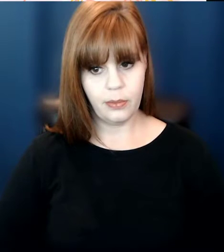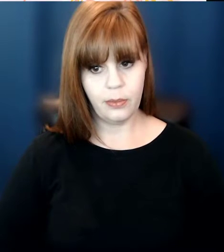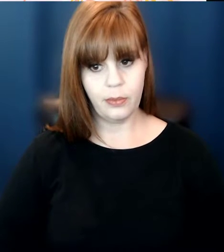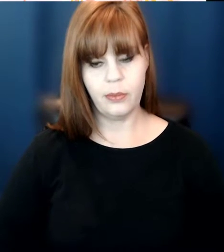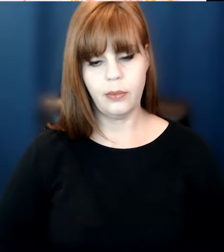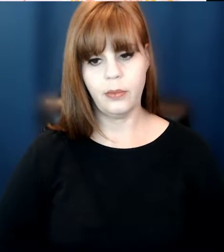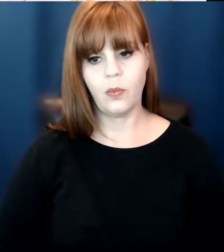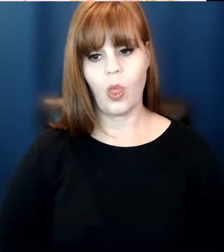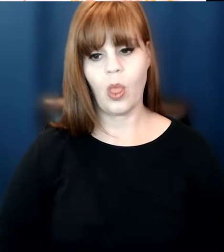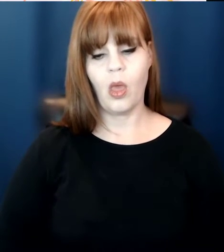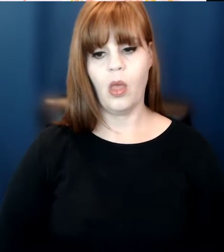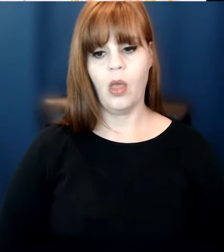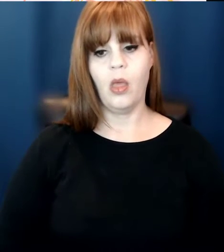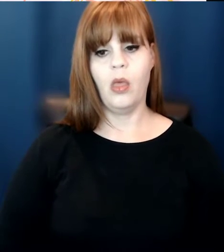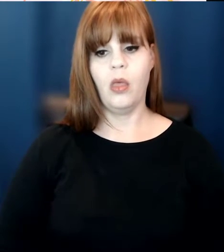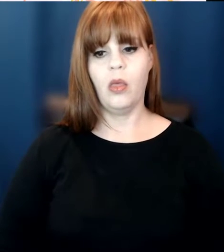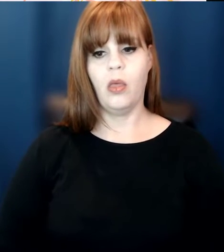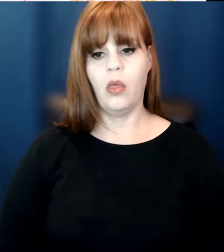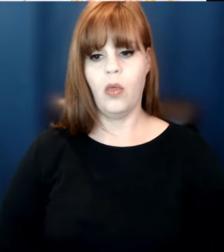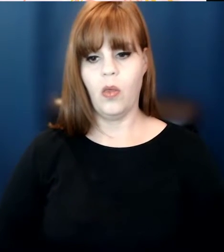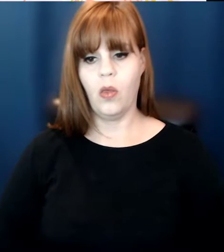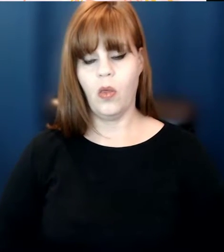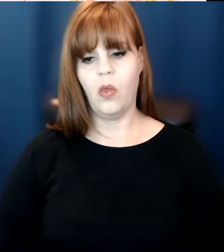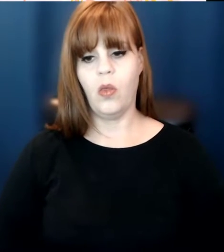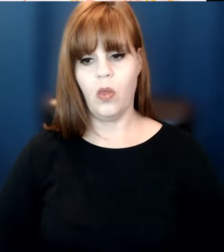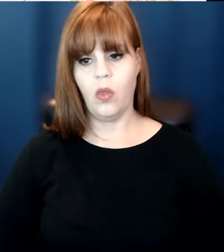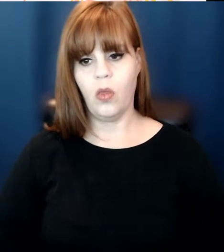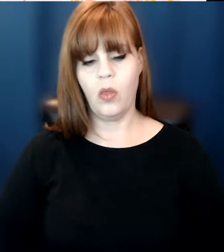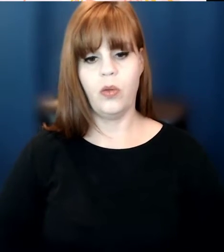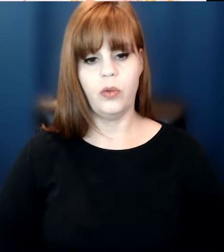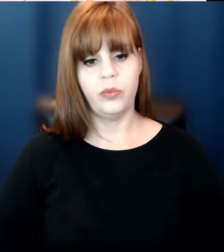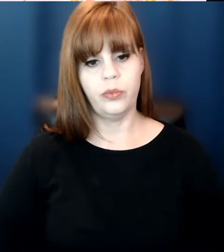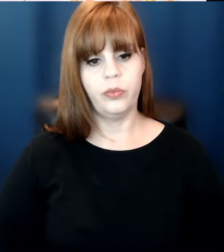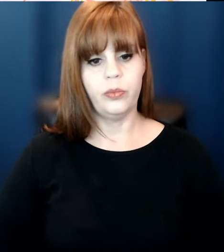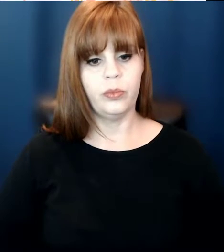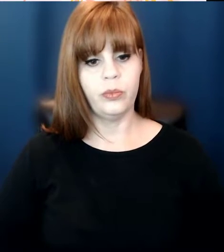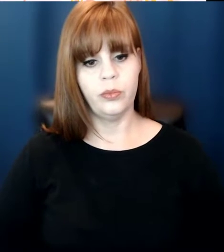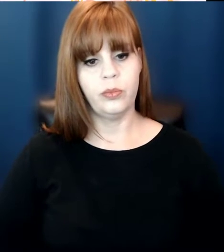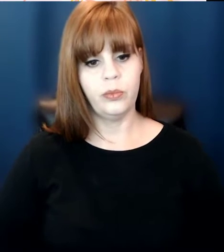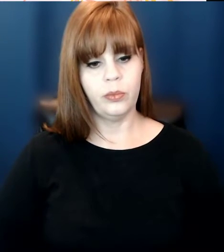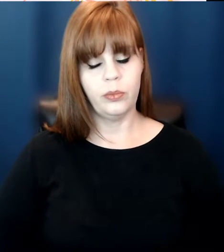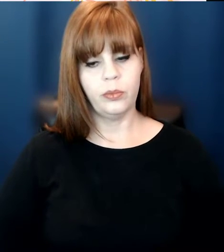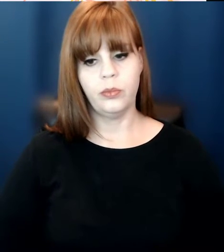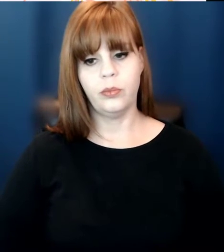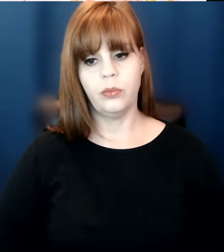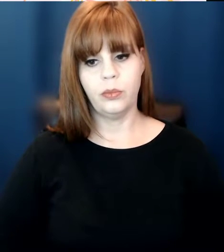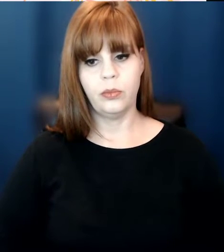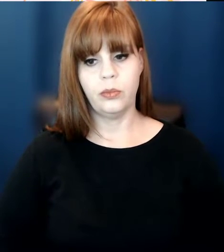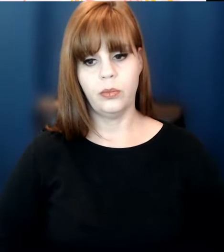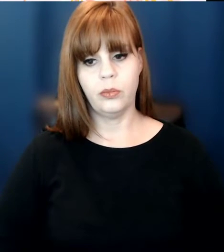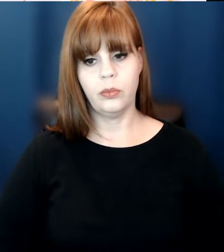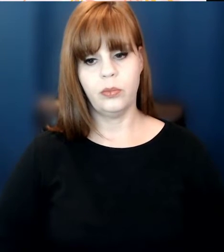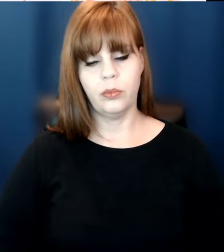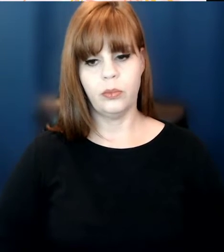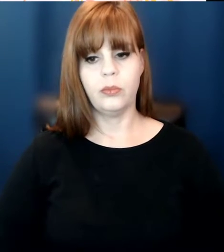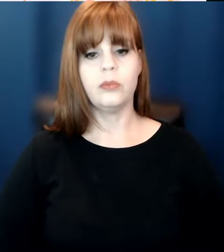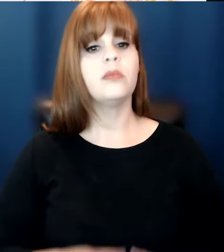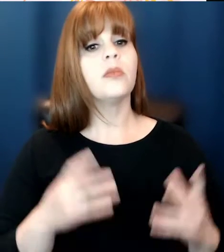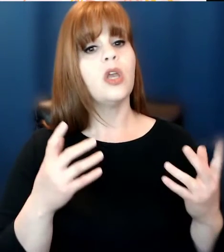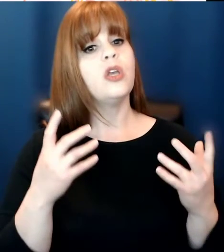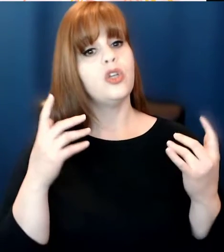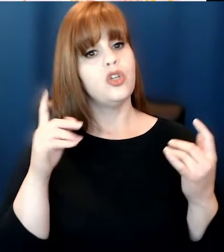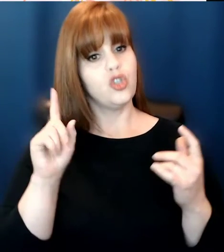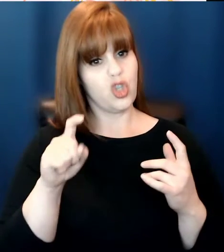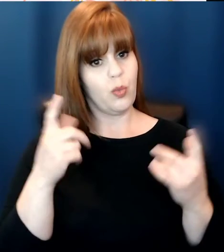can see. And leave it kind of meditating a bit while I read out this next question. Yeah, should we try